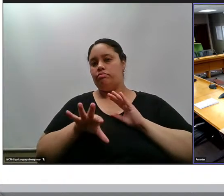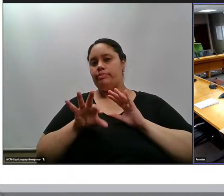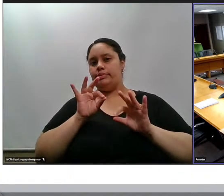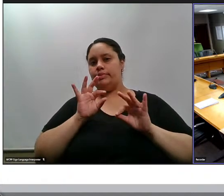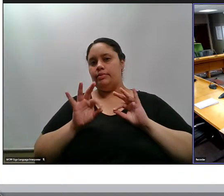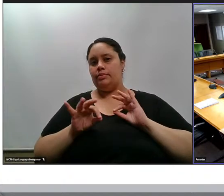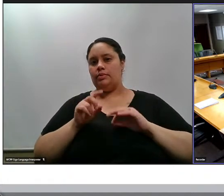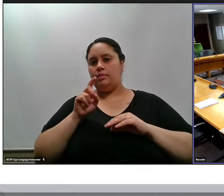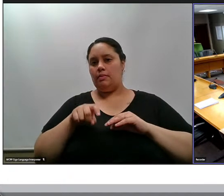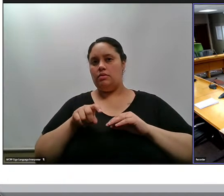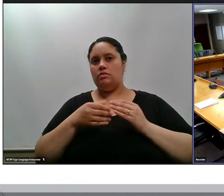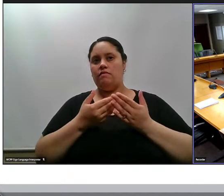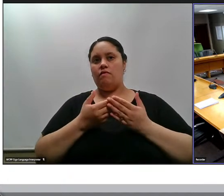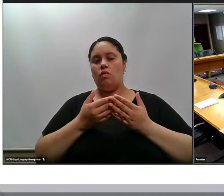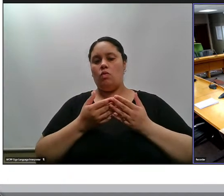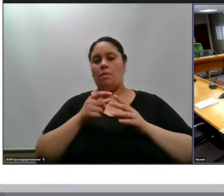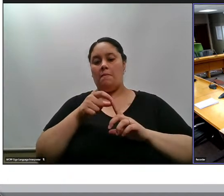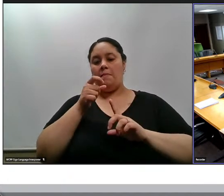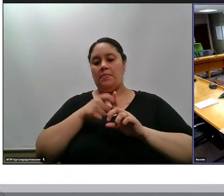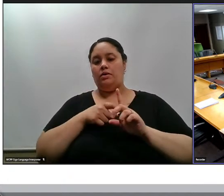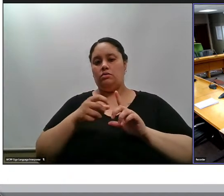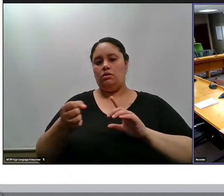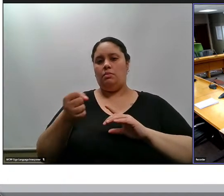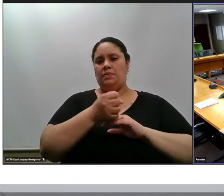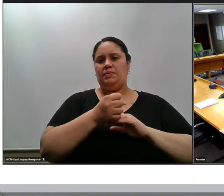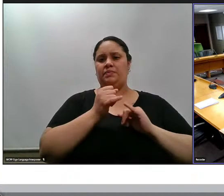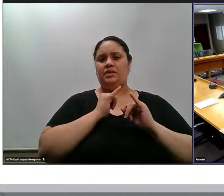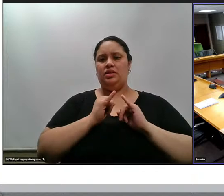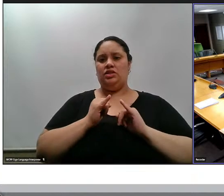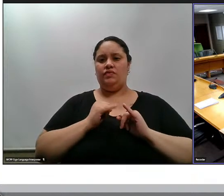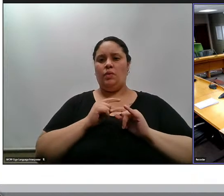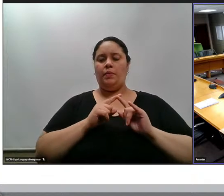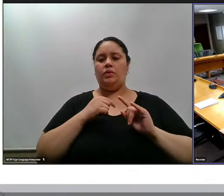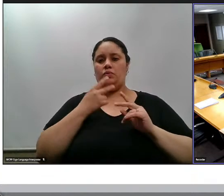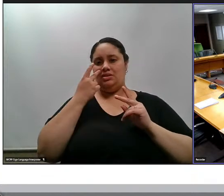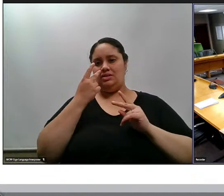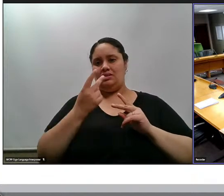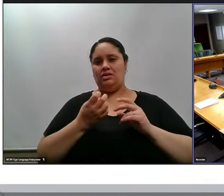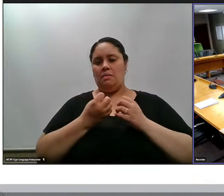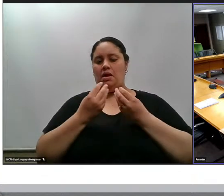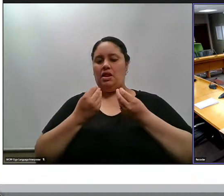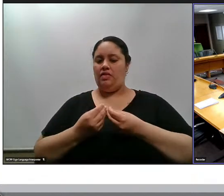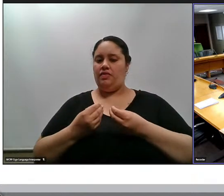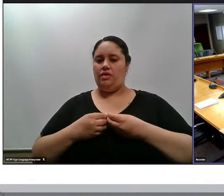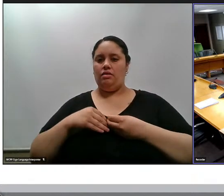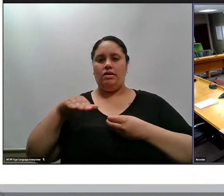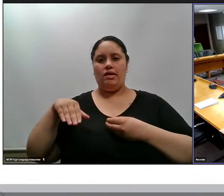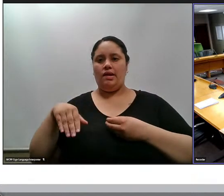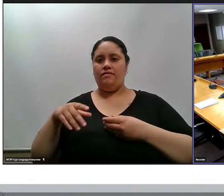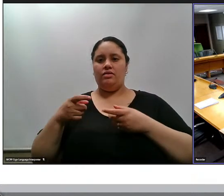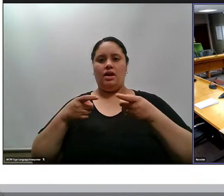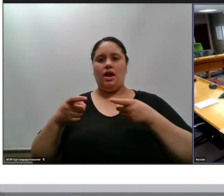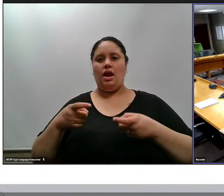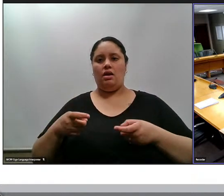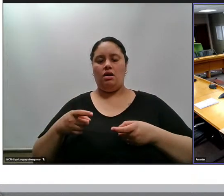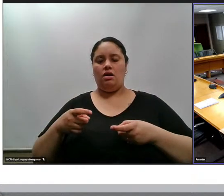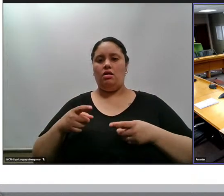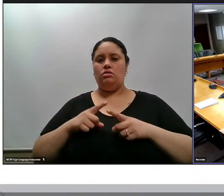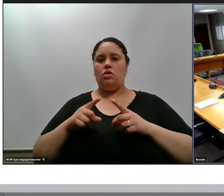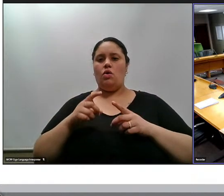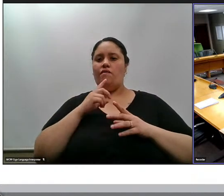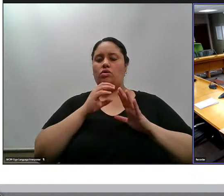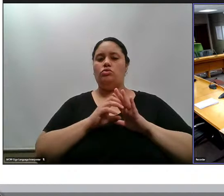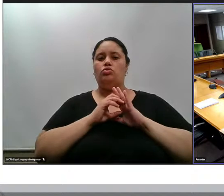as a candidate for interviews, but we see a lot of things that has not been dealt with. For an example, the issue